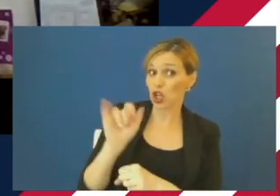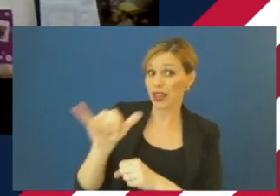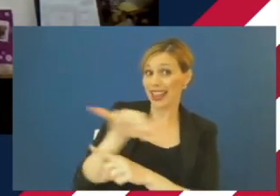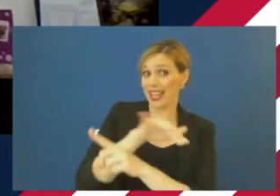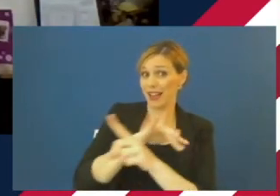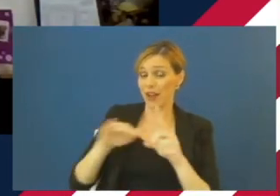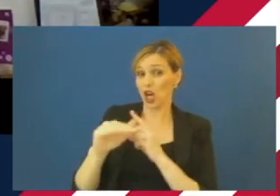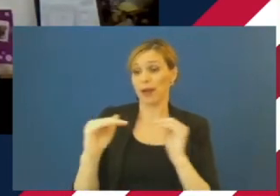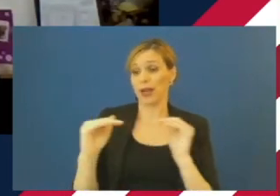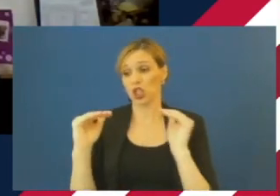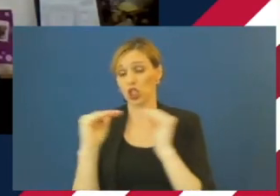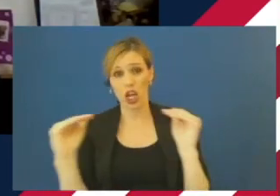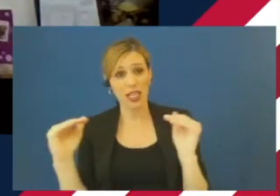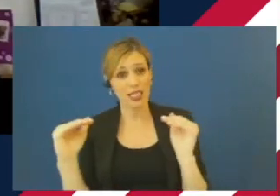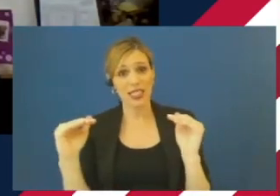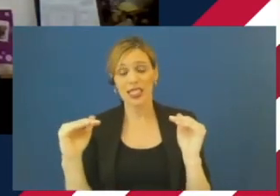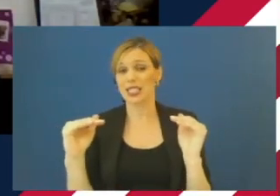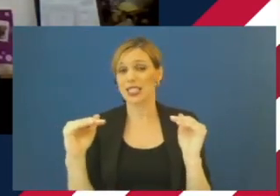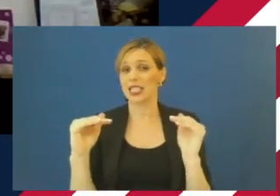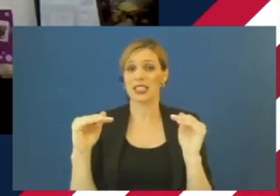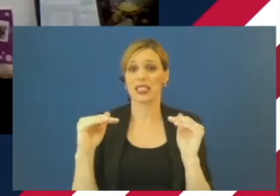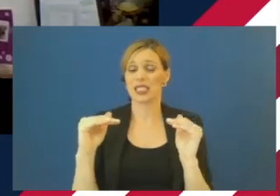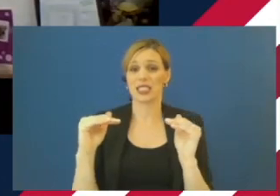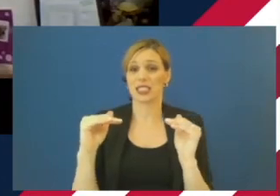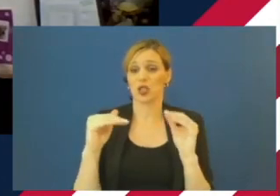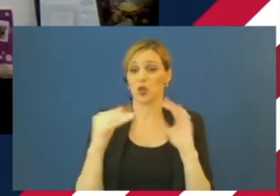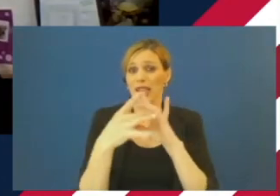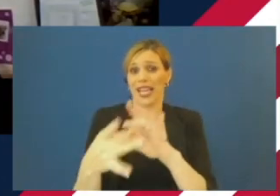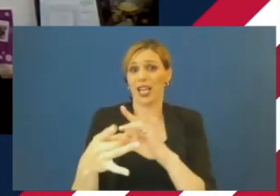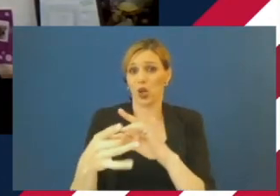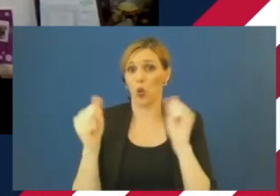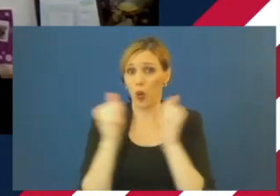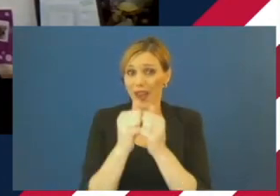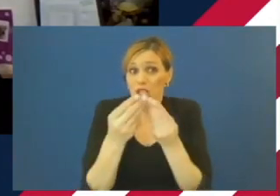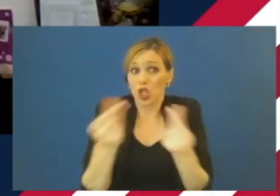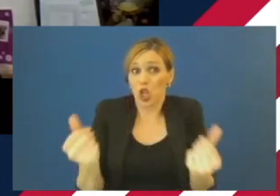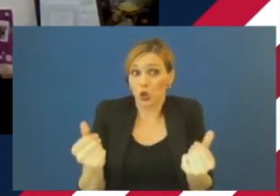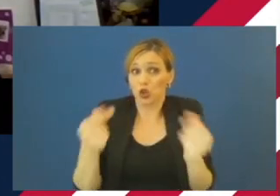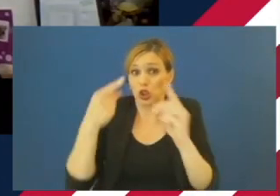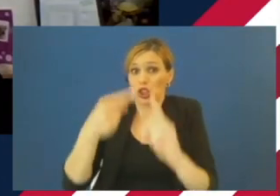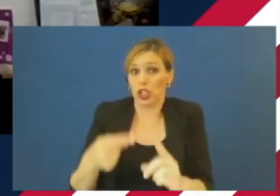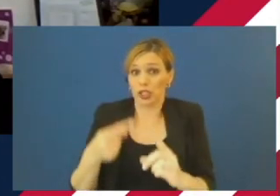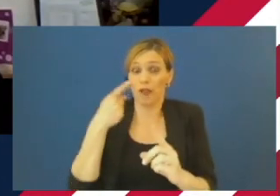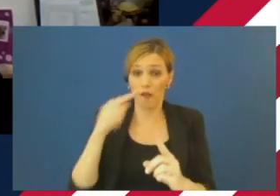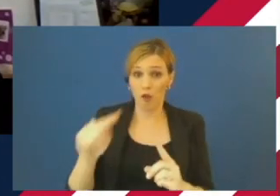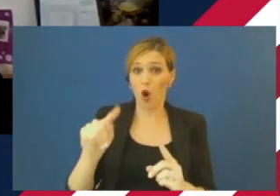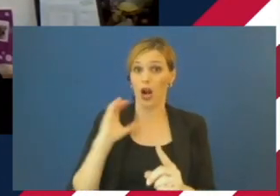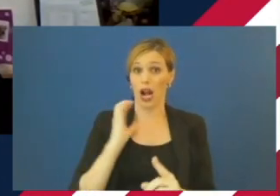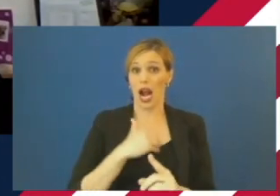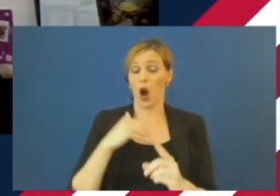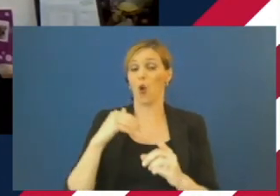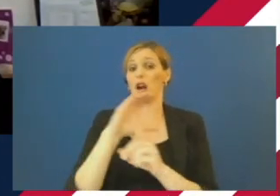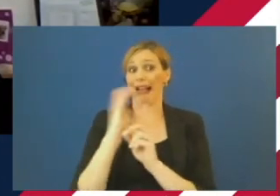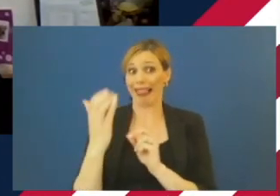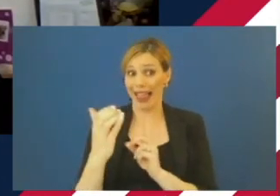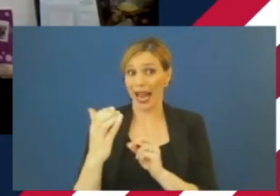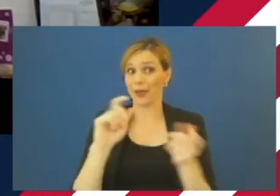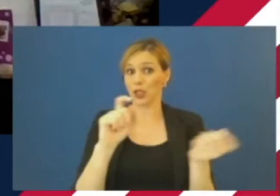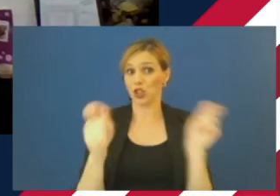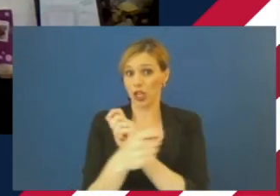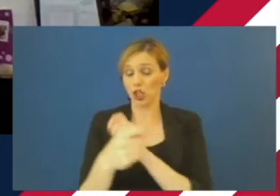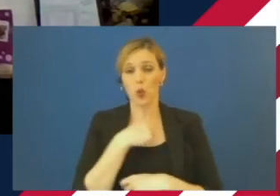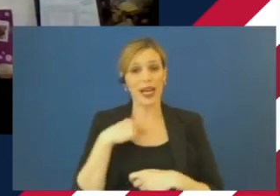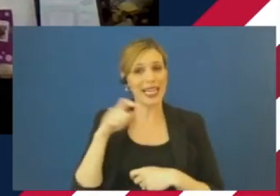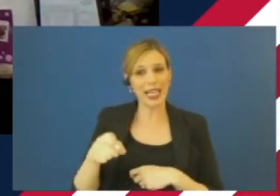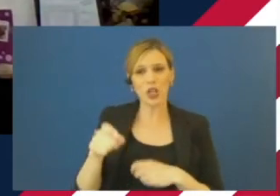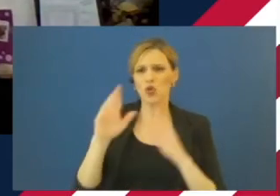single aspect of our climate solutions. That exists right now today. And I think we should definitely pay attention and see how we